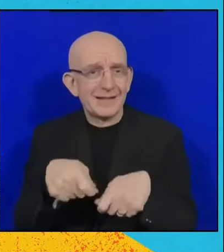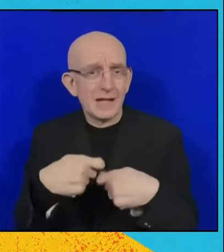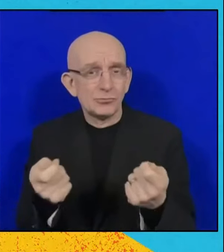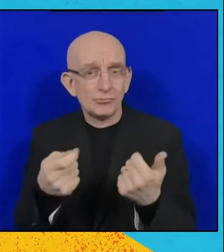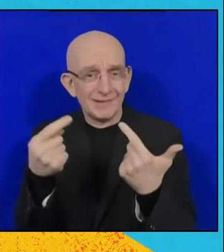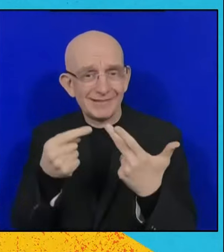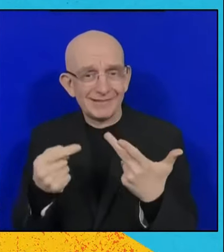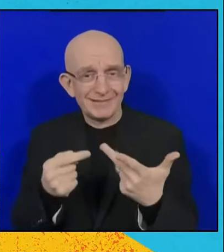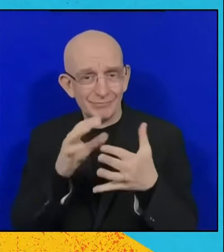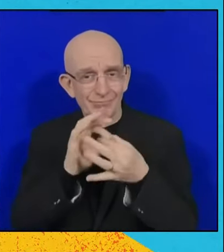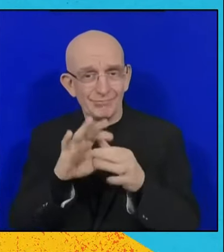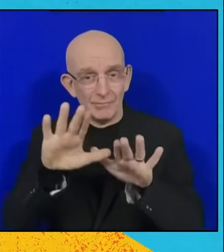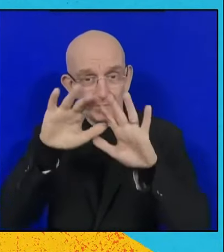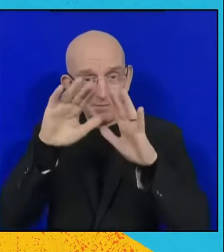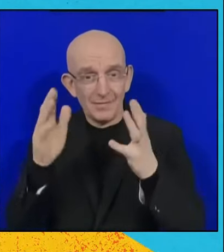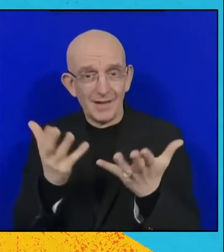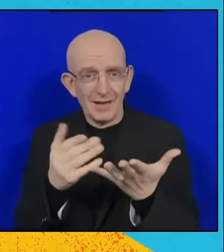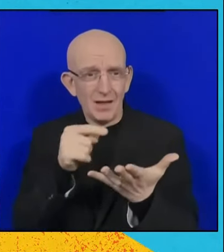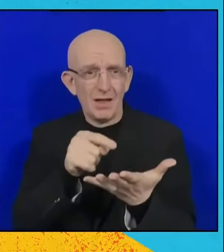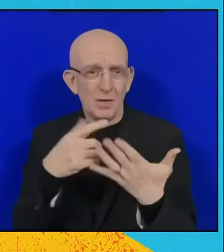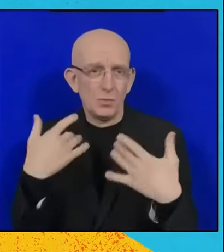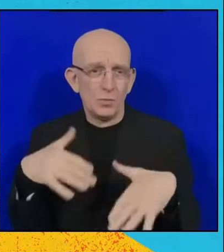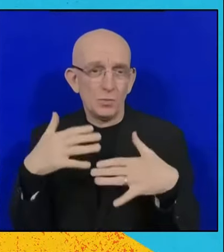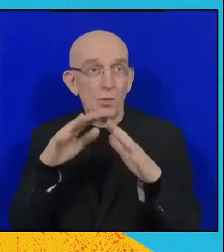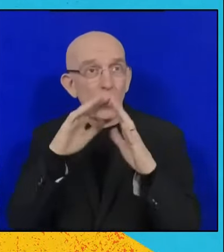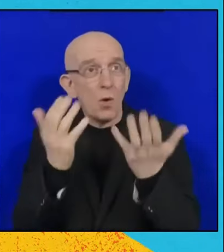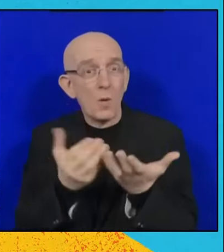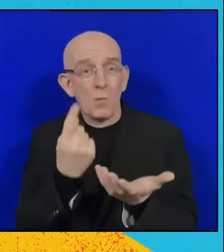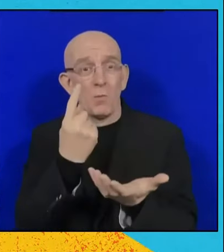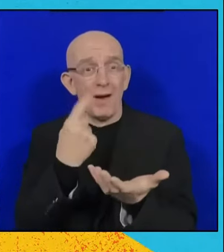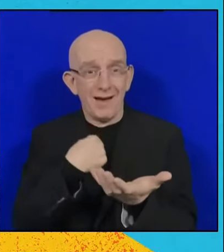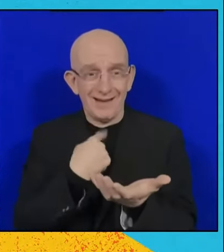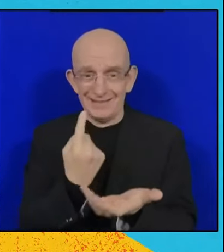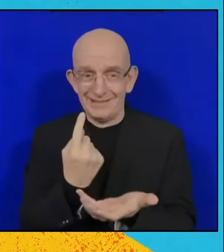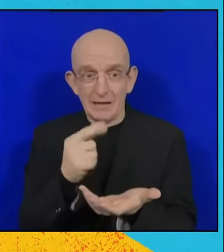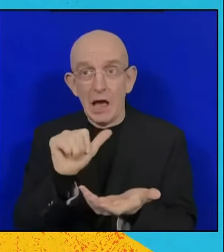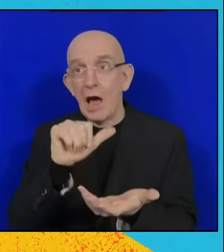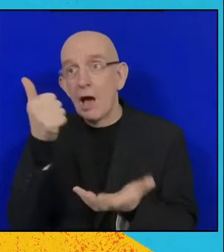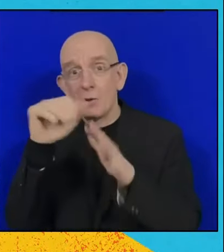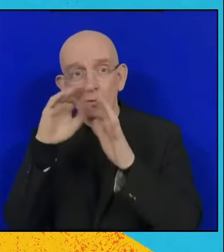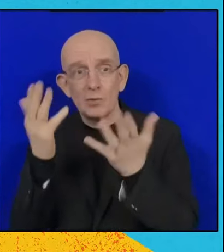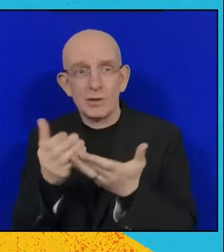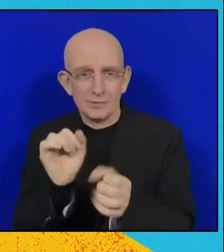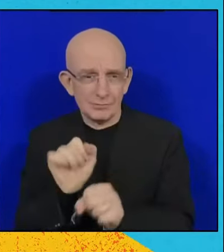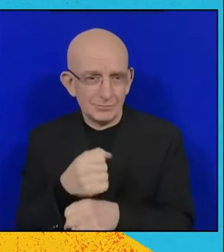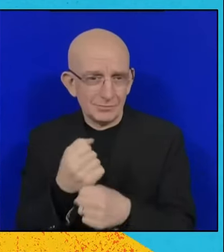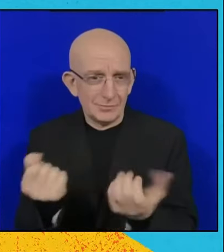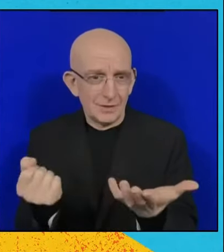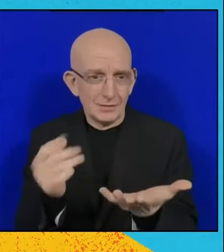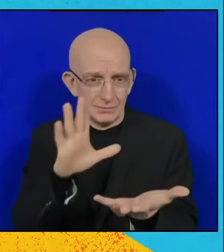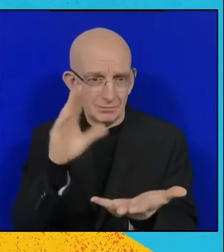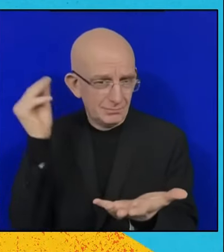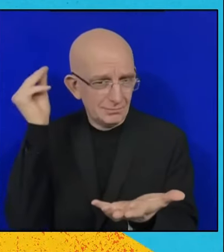mind. Educate yourself and hold leaders accountable for promises